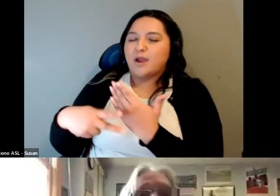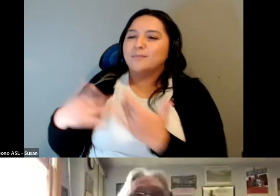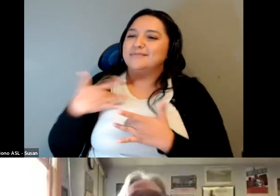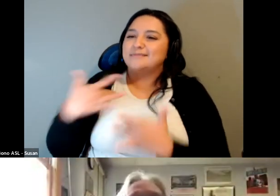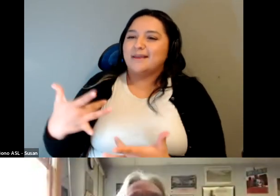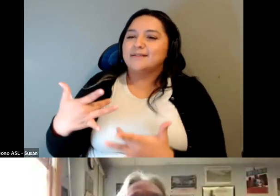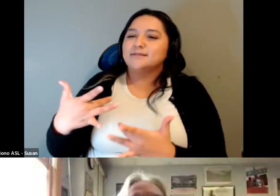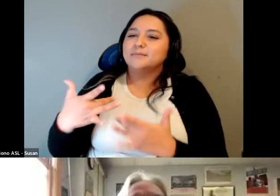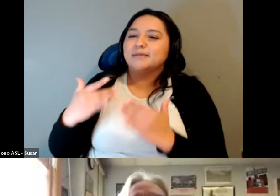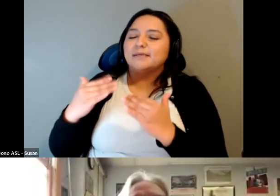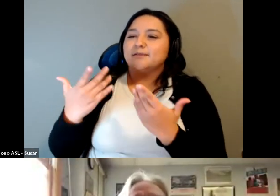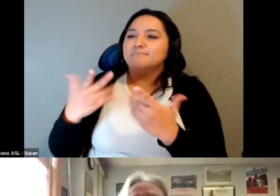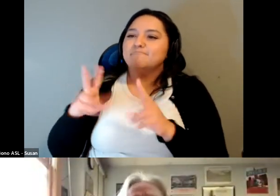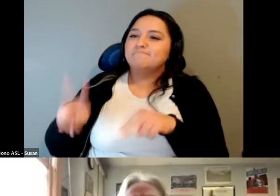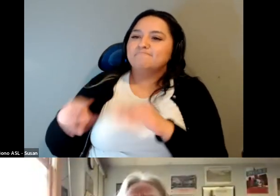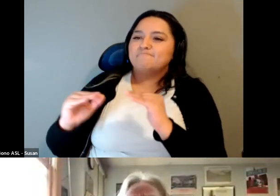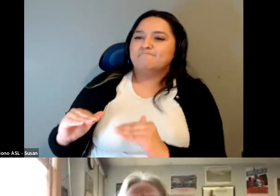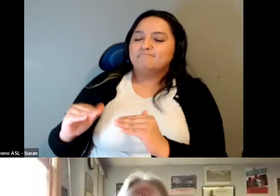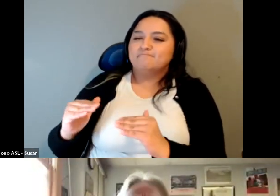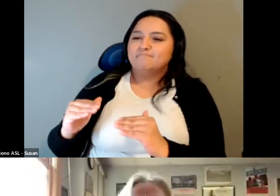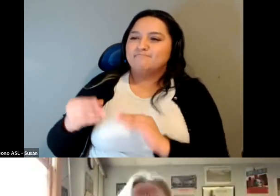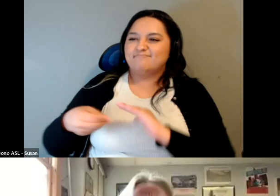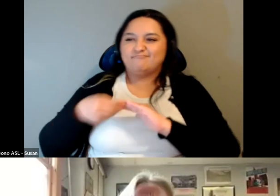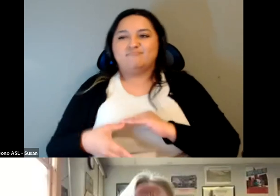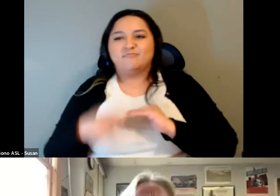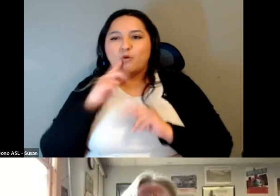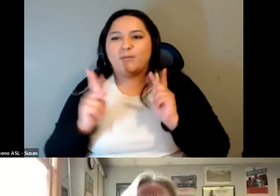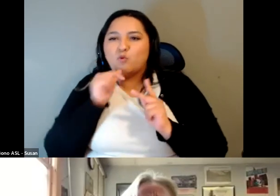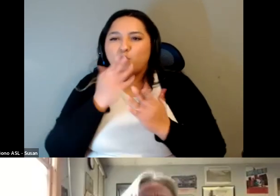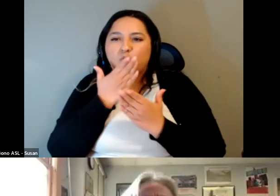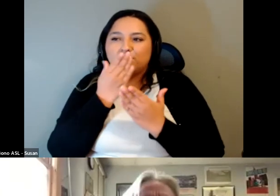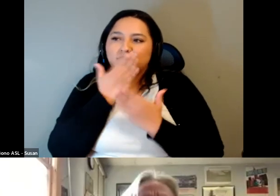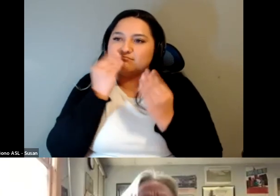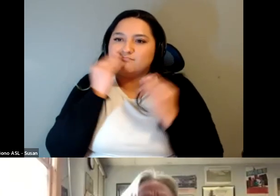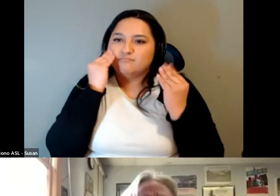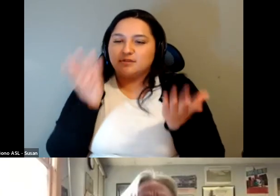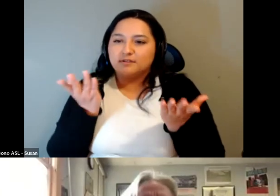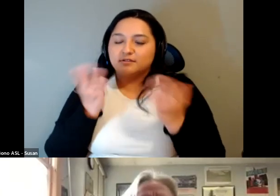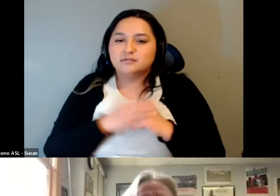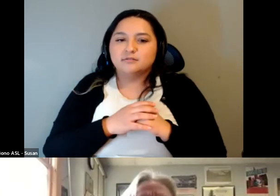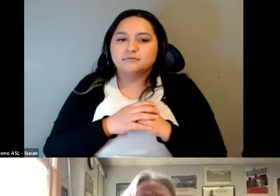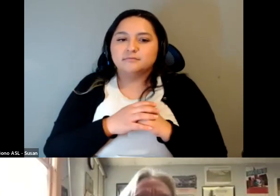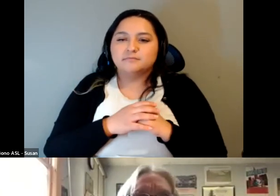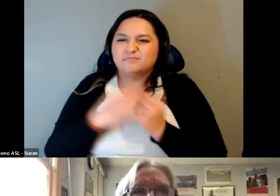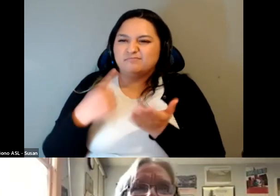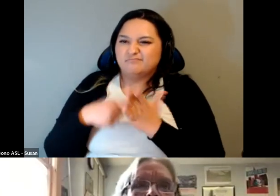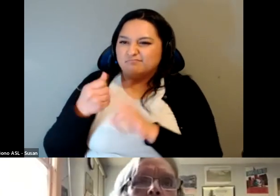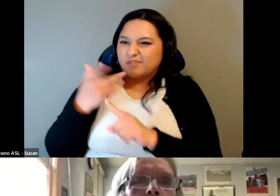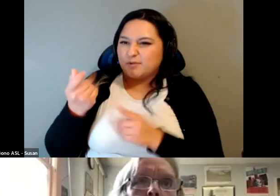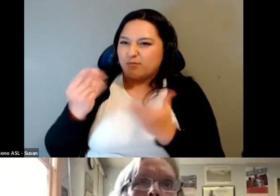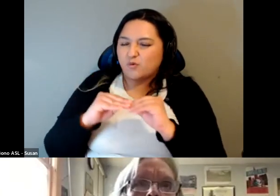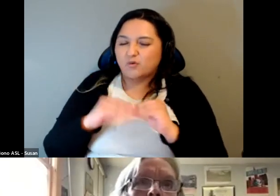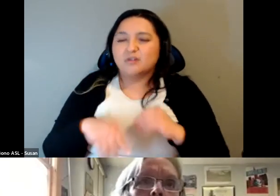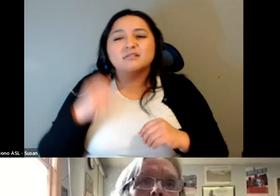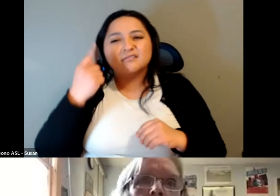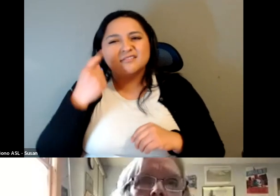towards unhoused people. Can you touch on that a bit? I mean, they're better than a poke in the eye with a sharp stick, but they're nothing